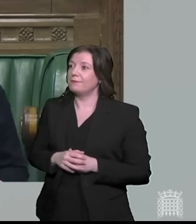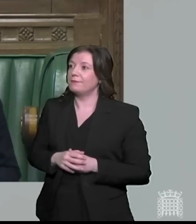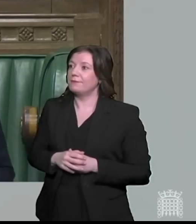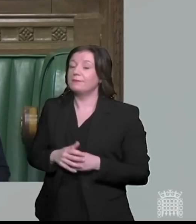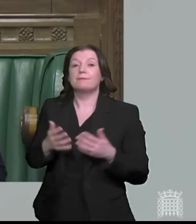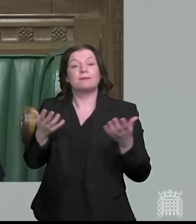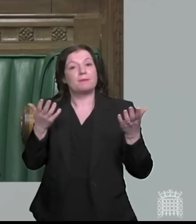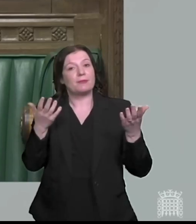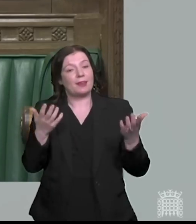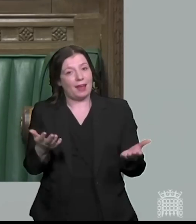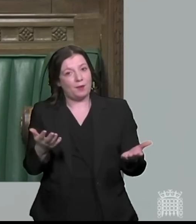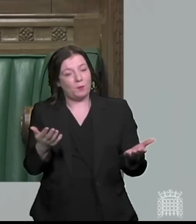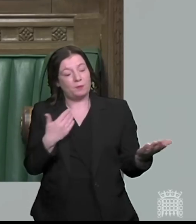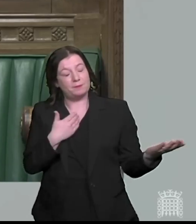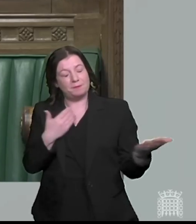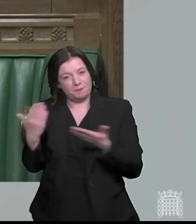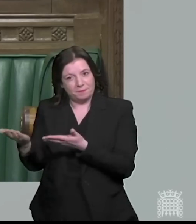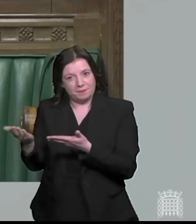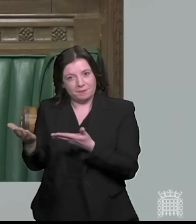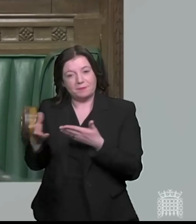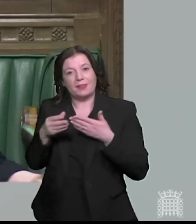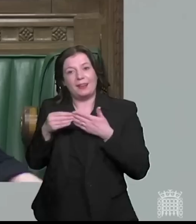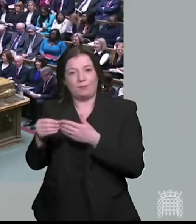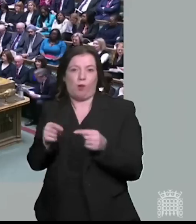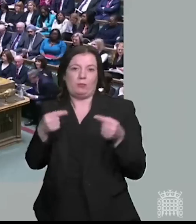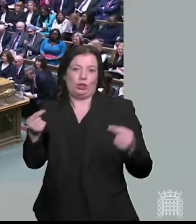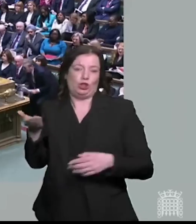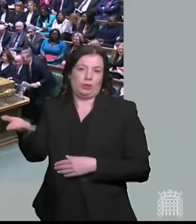And now, I call the Leader of the Opposition.